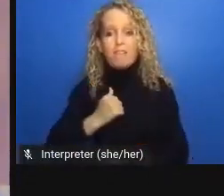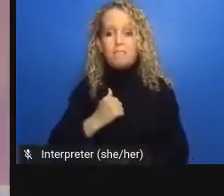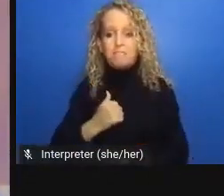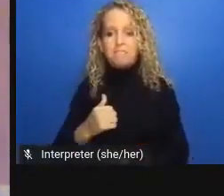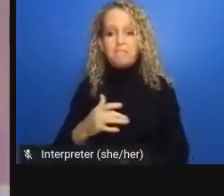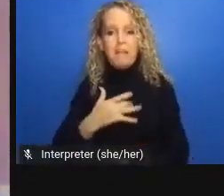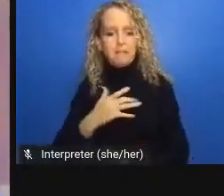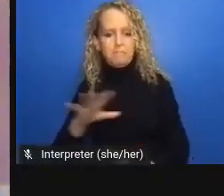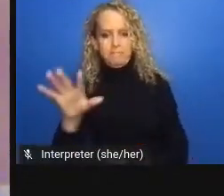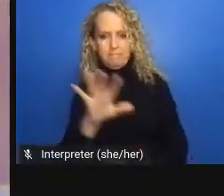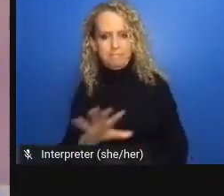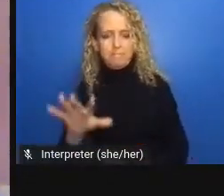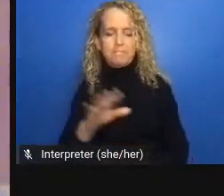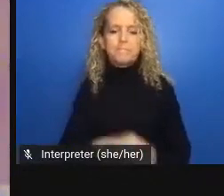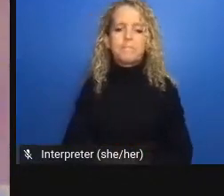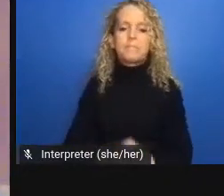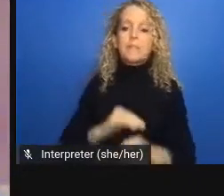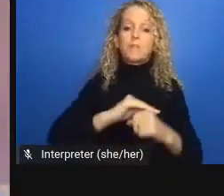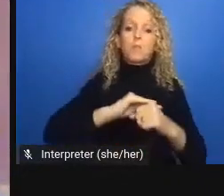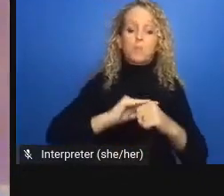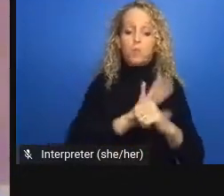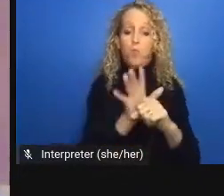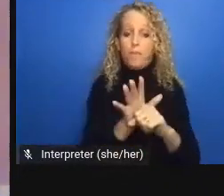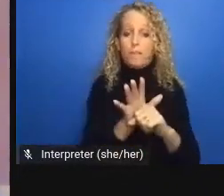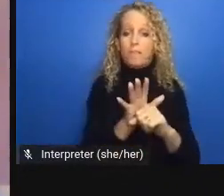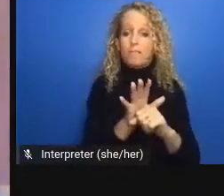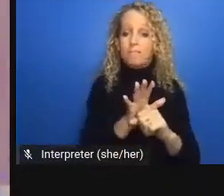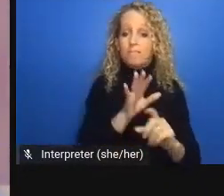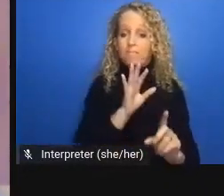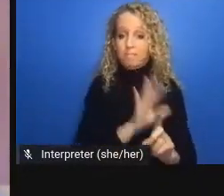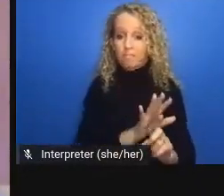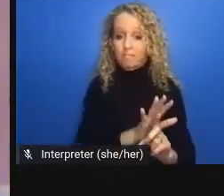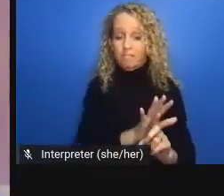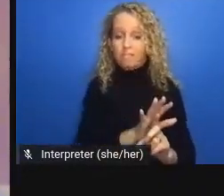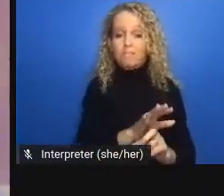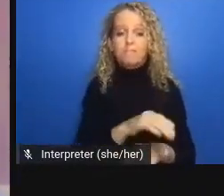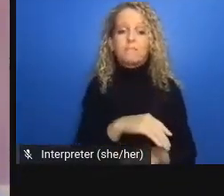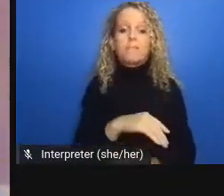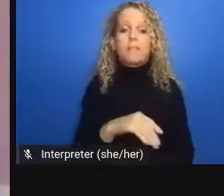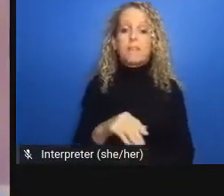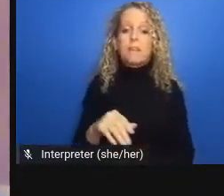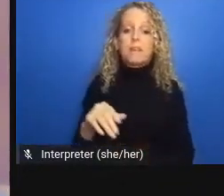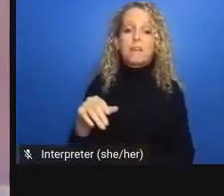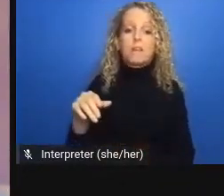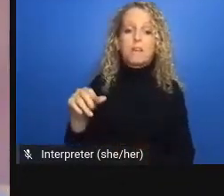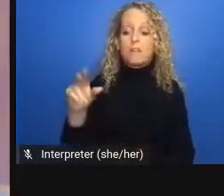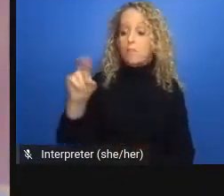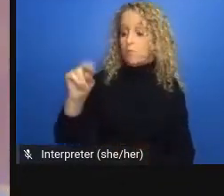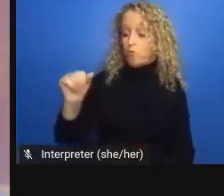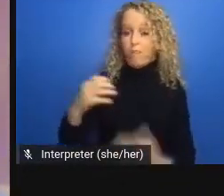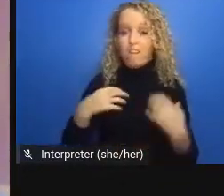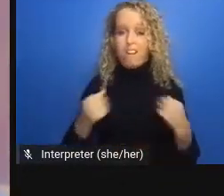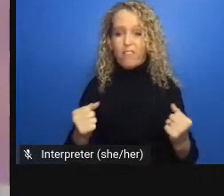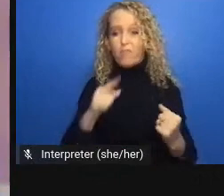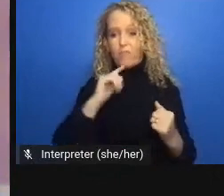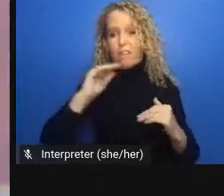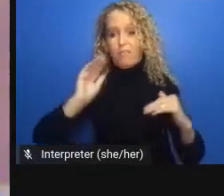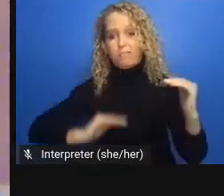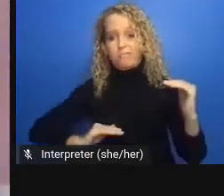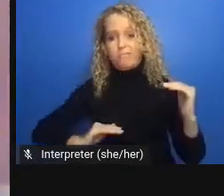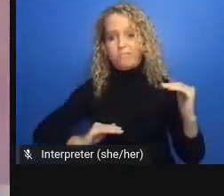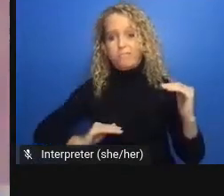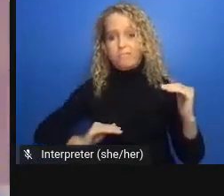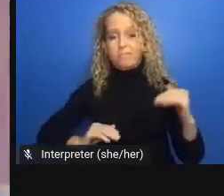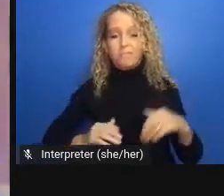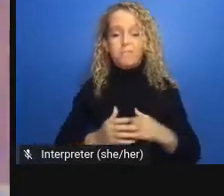beyond COVID-19, the Nova Scotian health condition was suboptimal. We have high levels